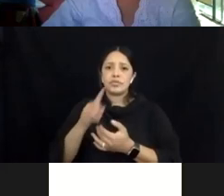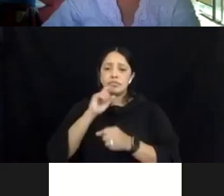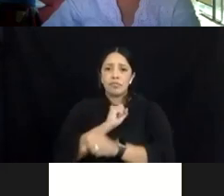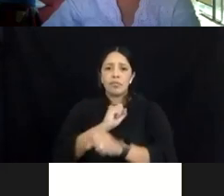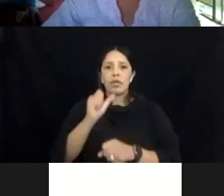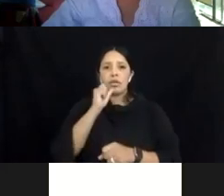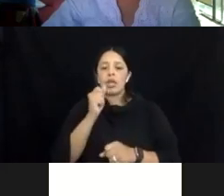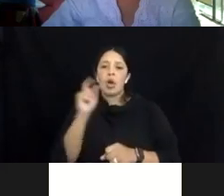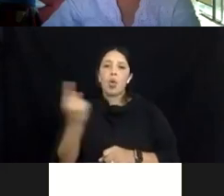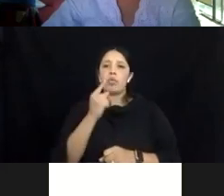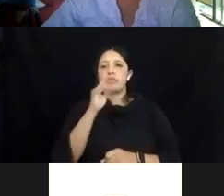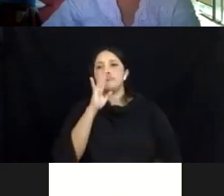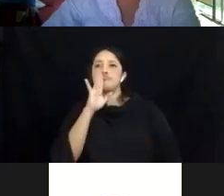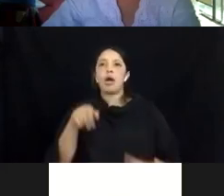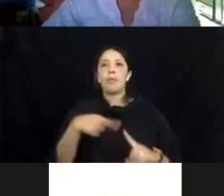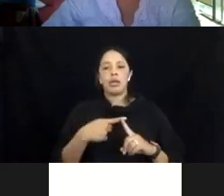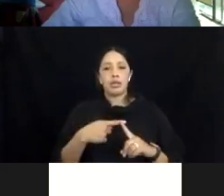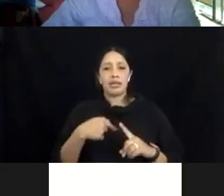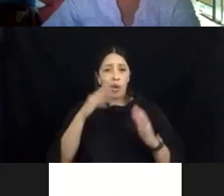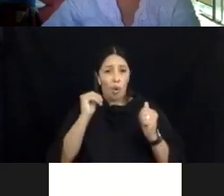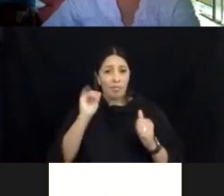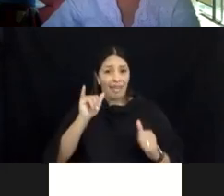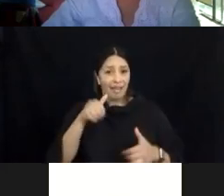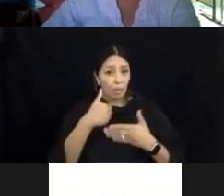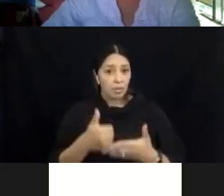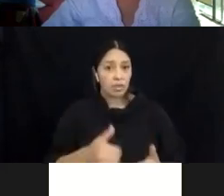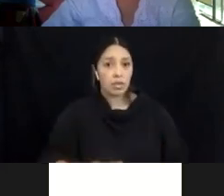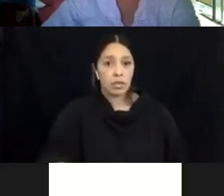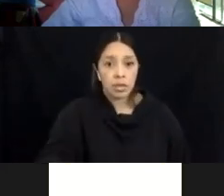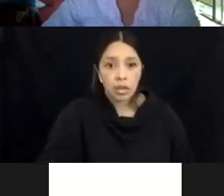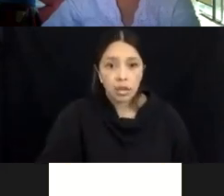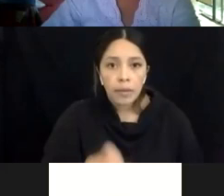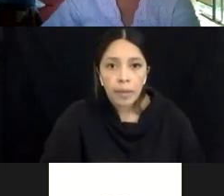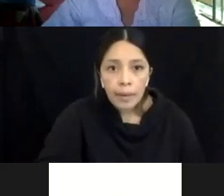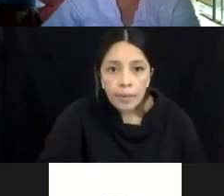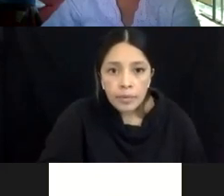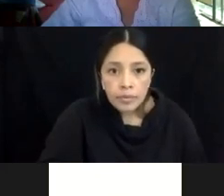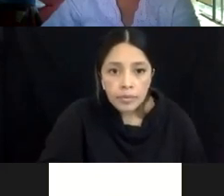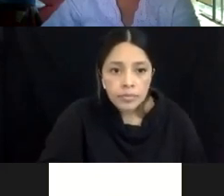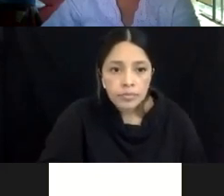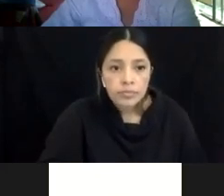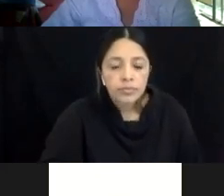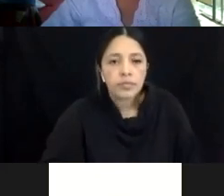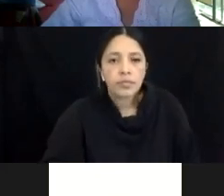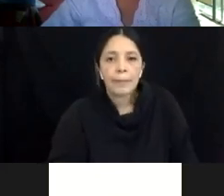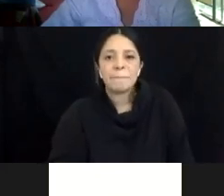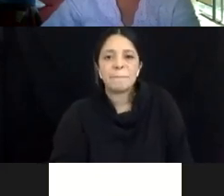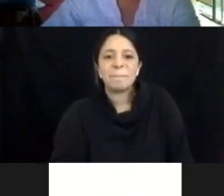So I hope that helps in answering your question, Francisco. Yes, in part,